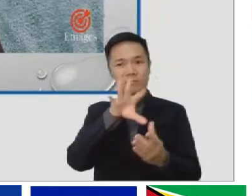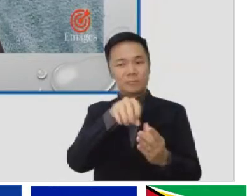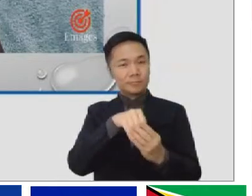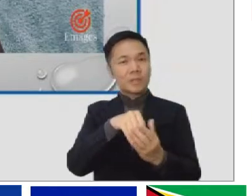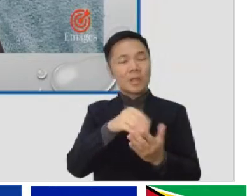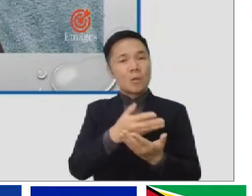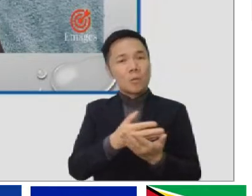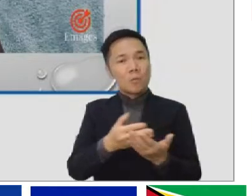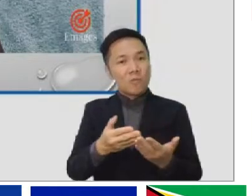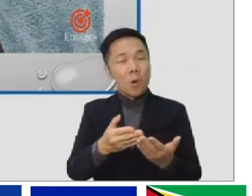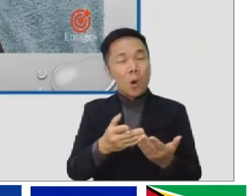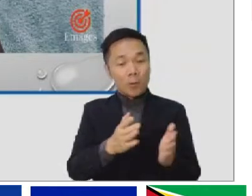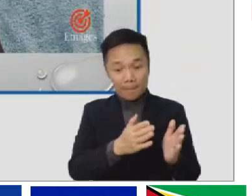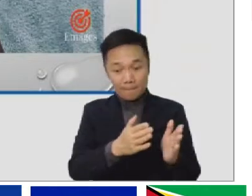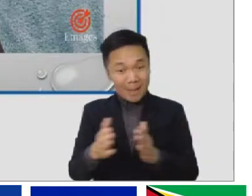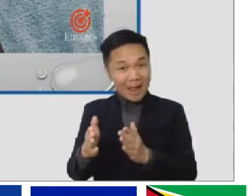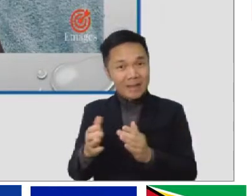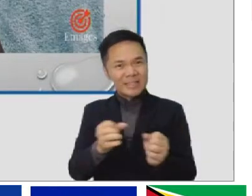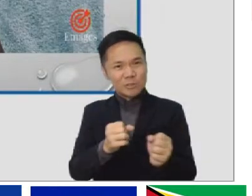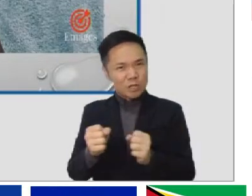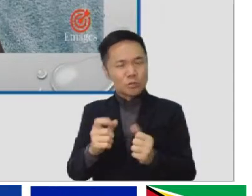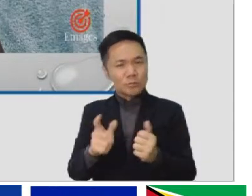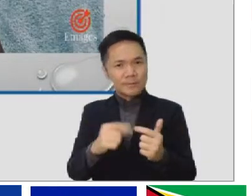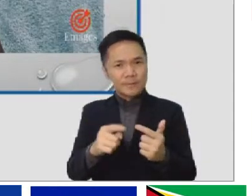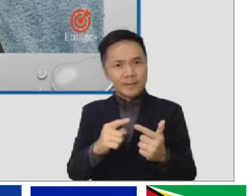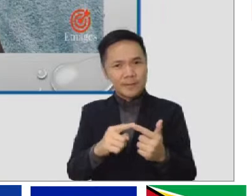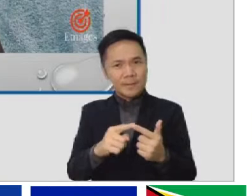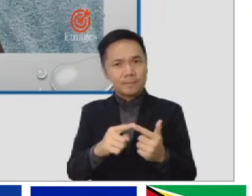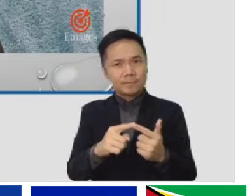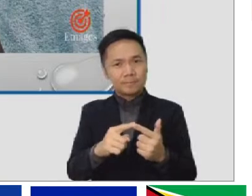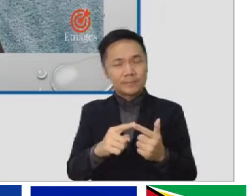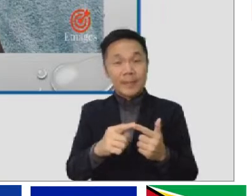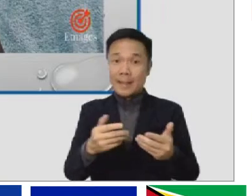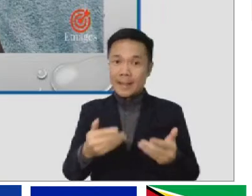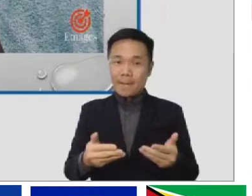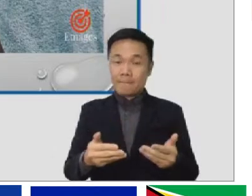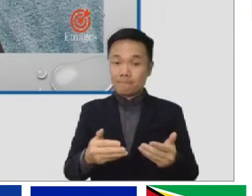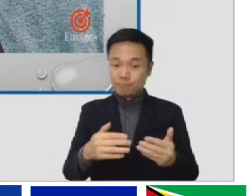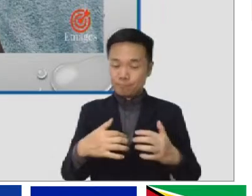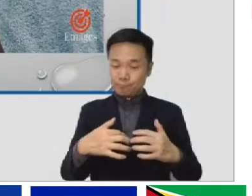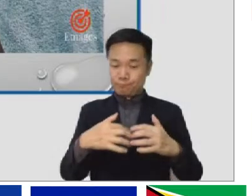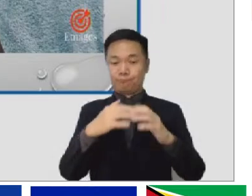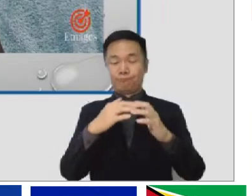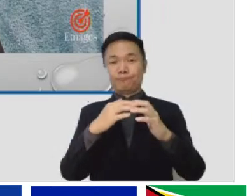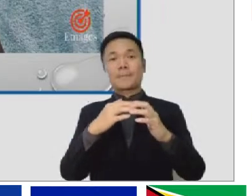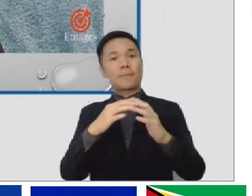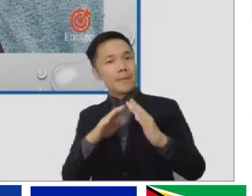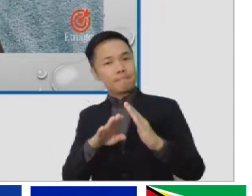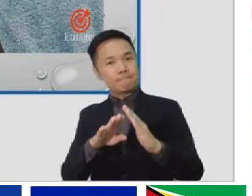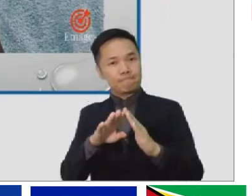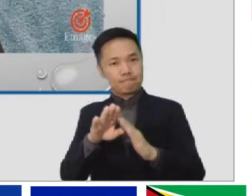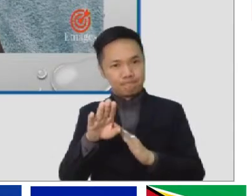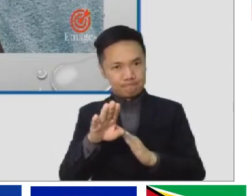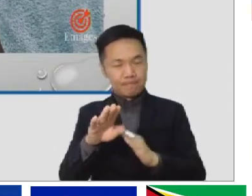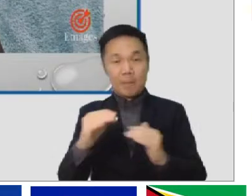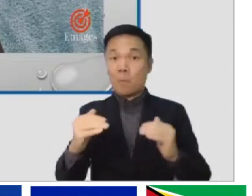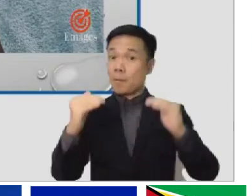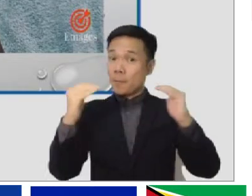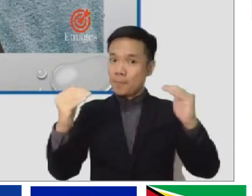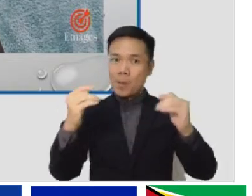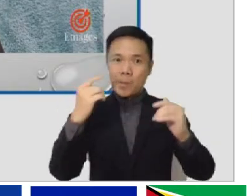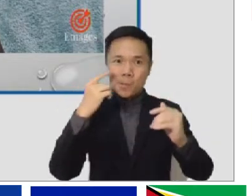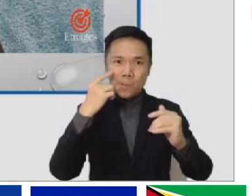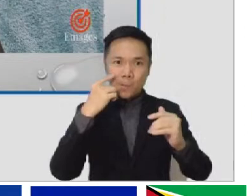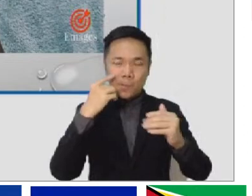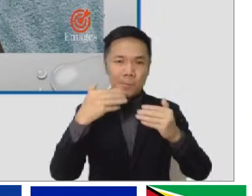plans. And as we stand now, we are rebuilding, we are recovering, and we are planning for our 9 mornings COVID style in